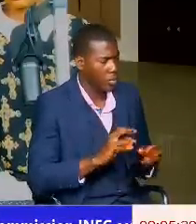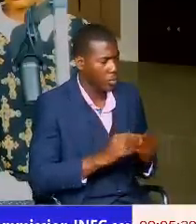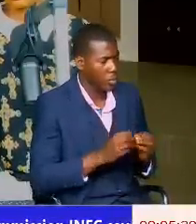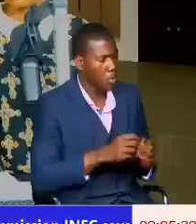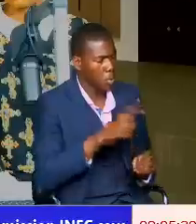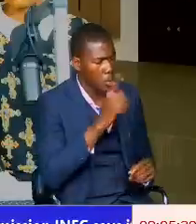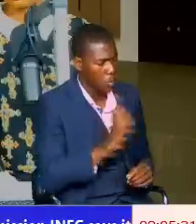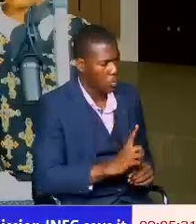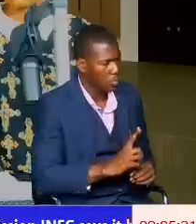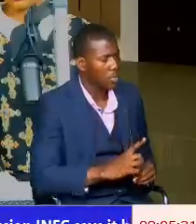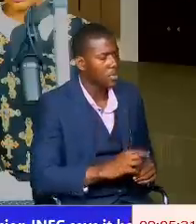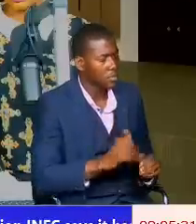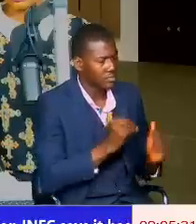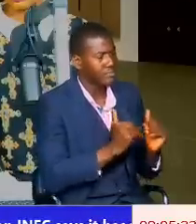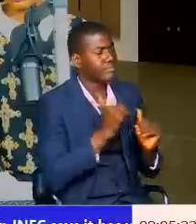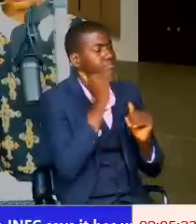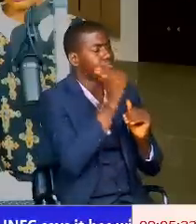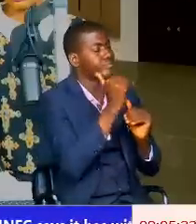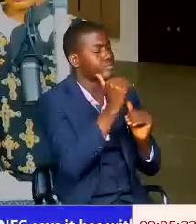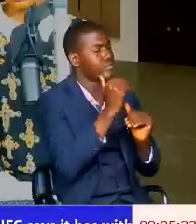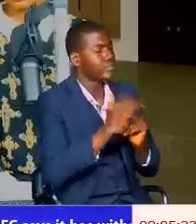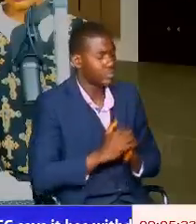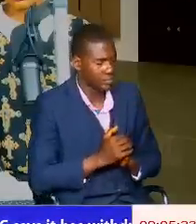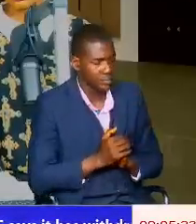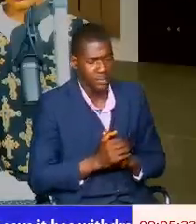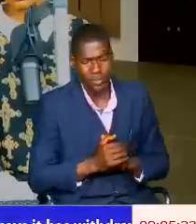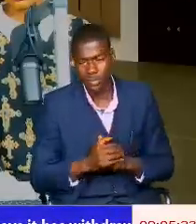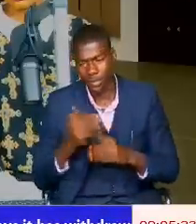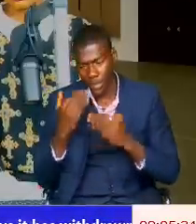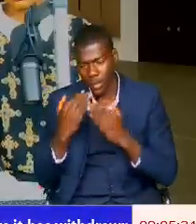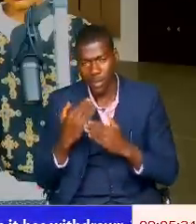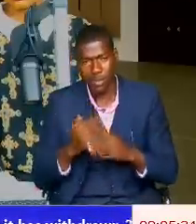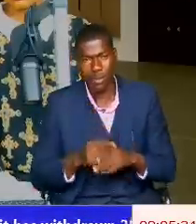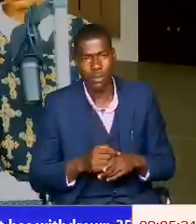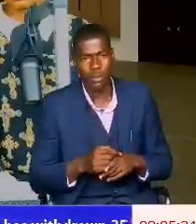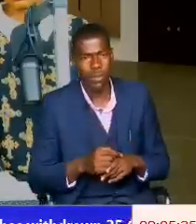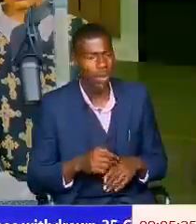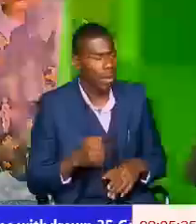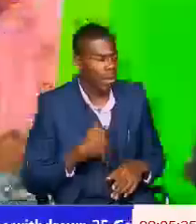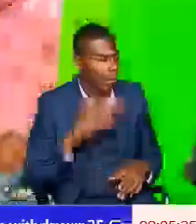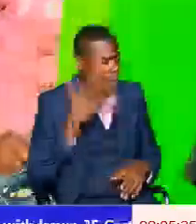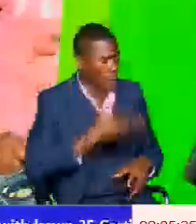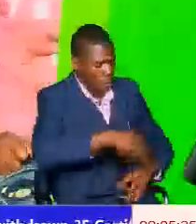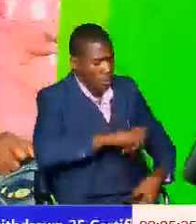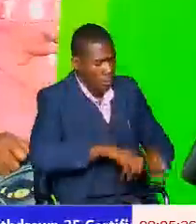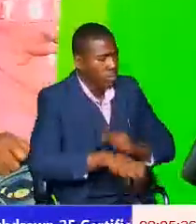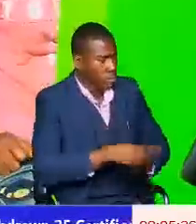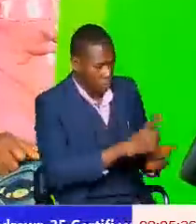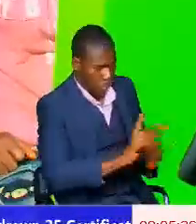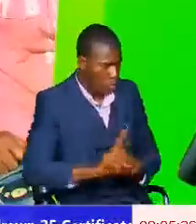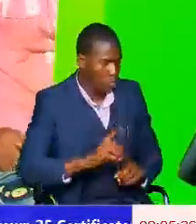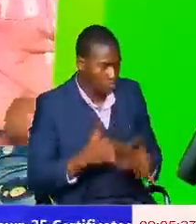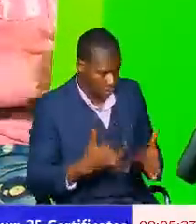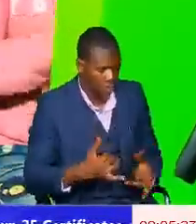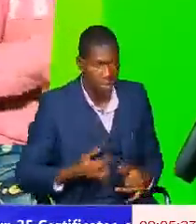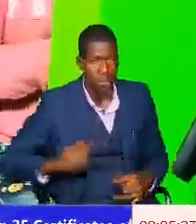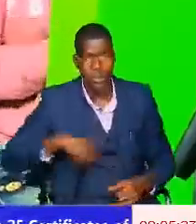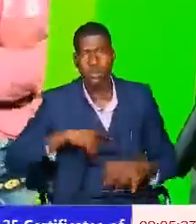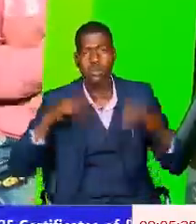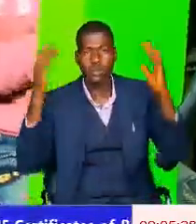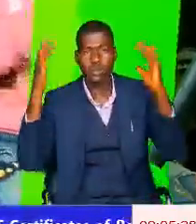so by the grace of Allah. Amen. Thank you. I'll bless up now and come. Okay, thank you, Mommy. Let's appreciate Mommy once